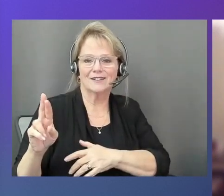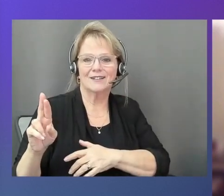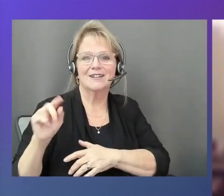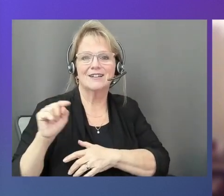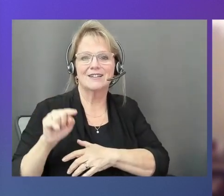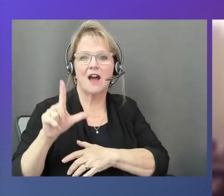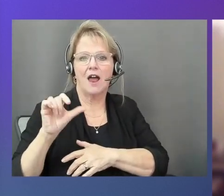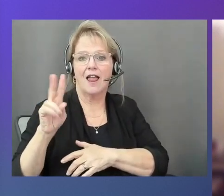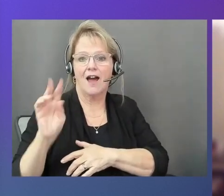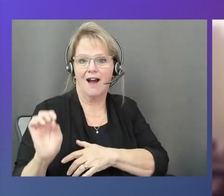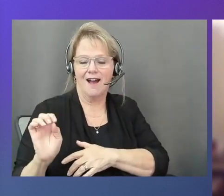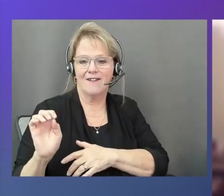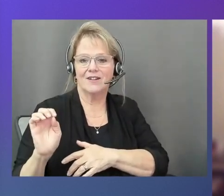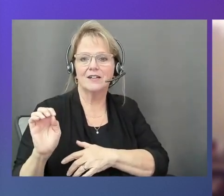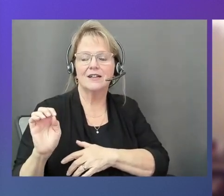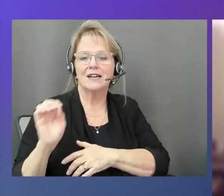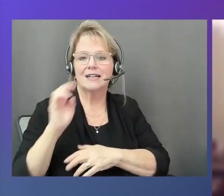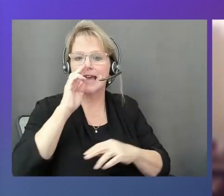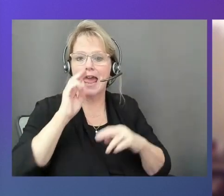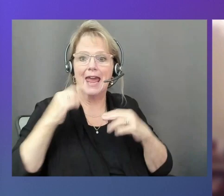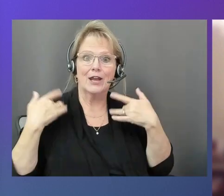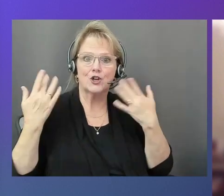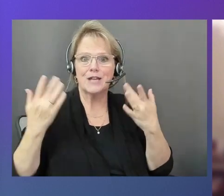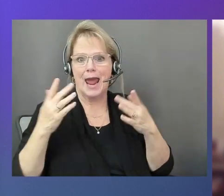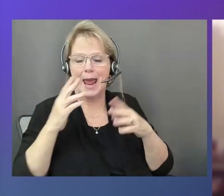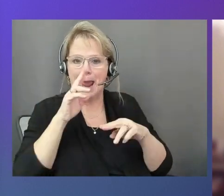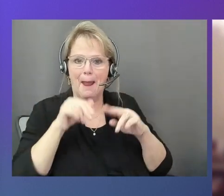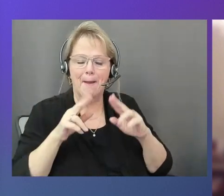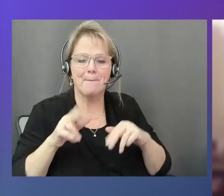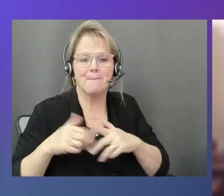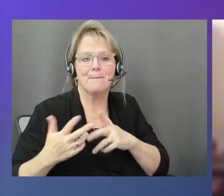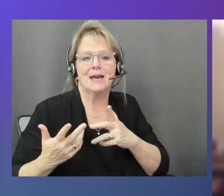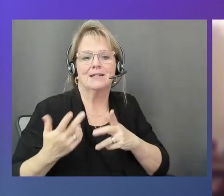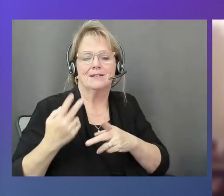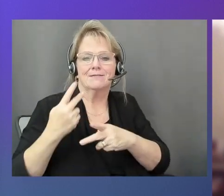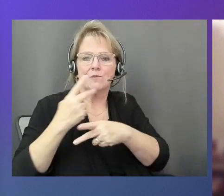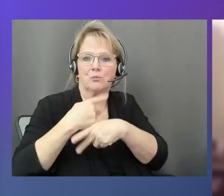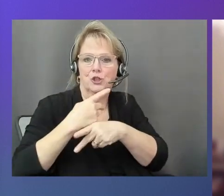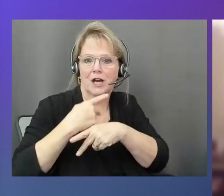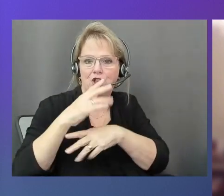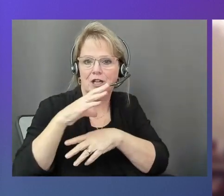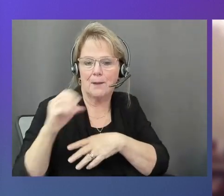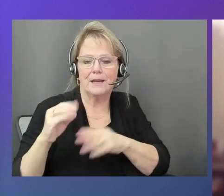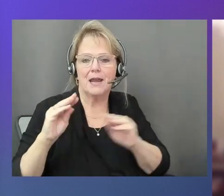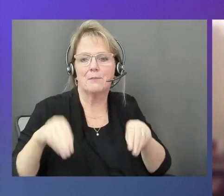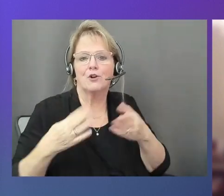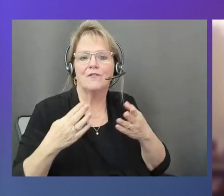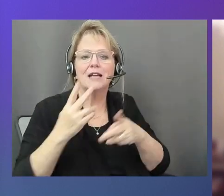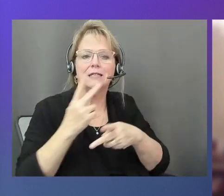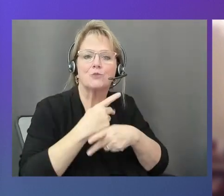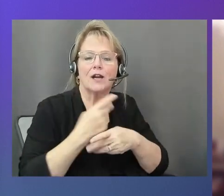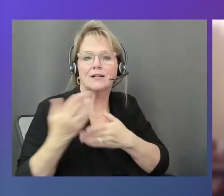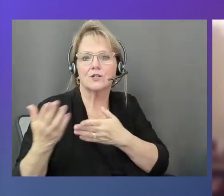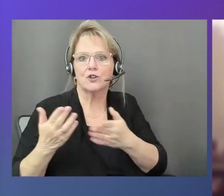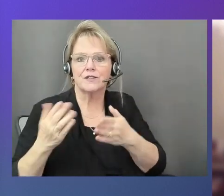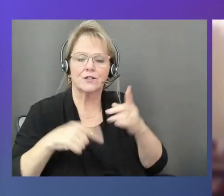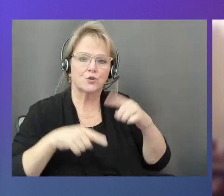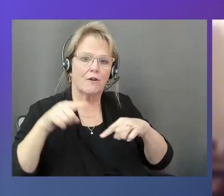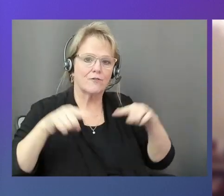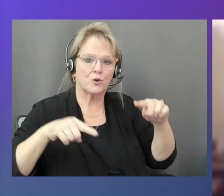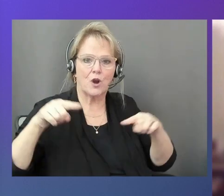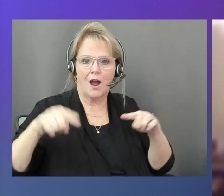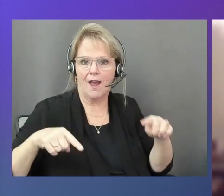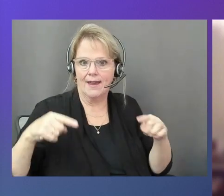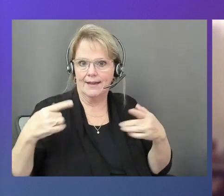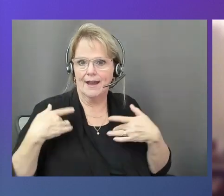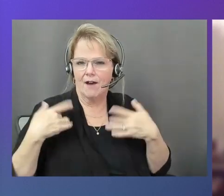DDR.Live is an entertainment technology company that provides products and services to a variety of events organizations. For